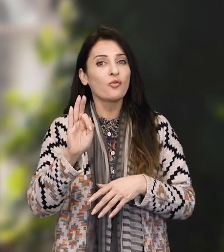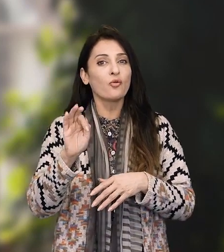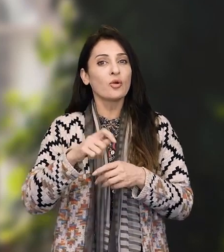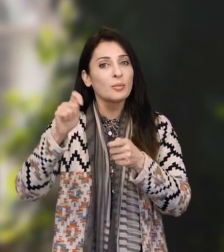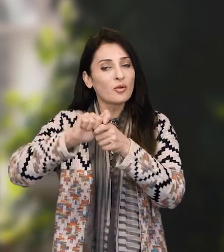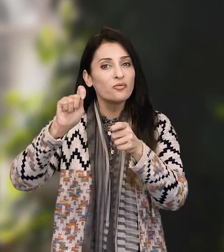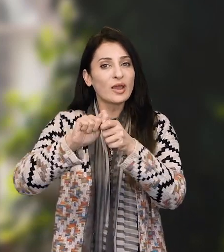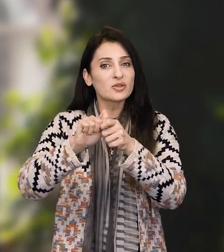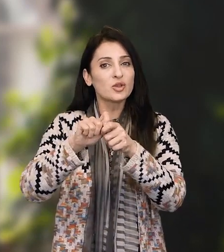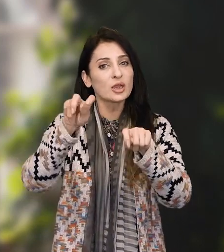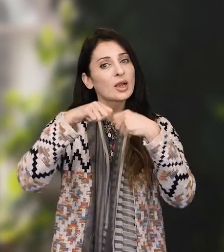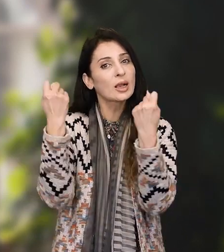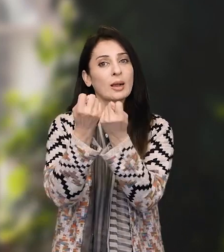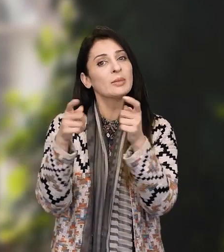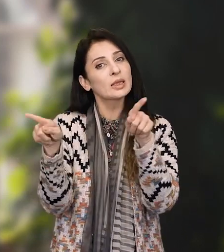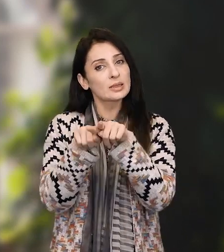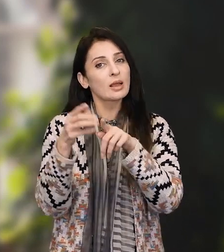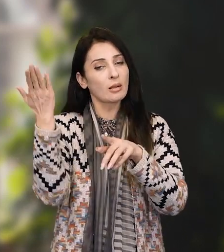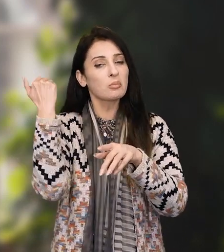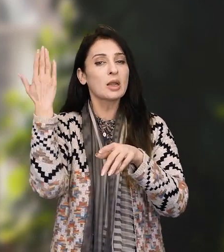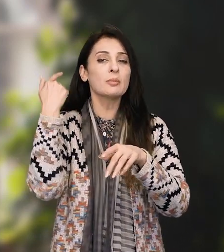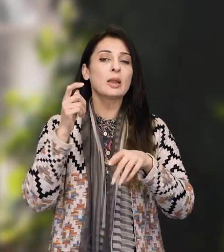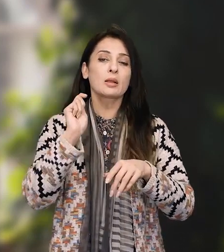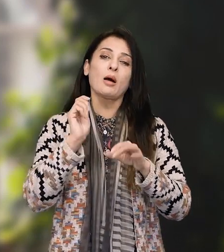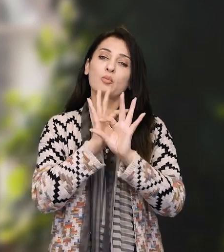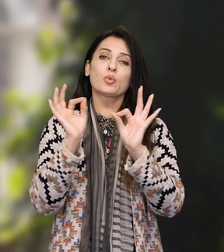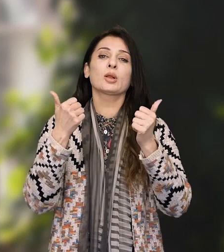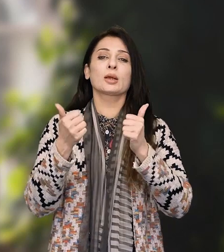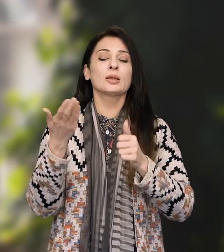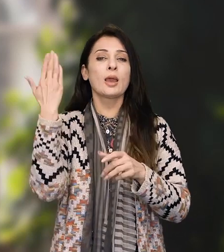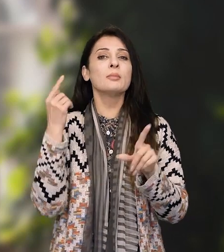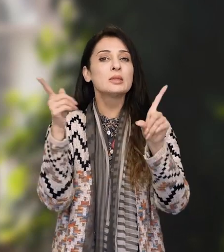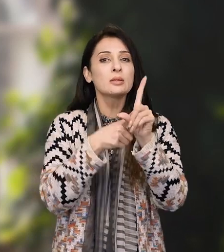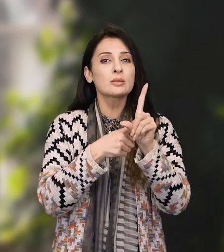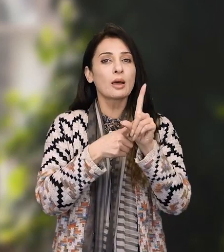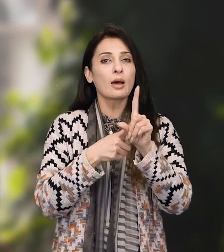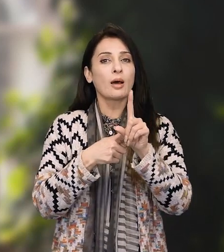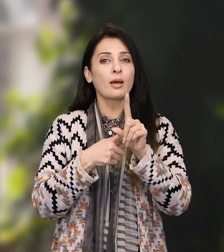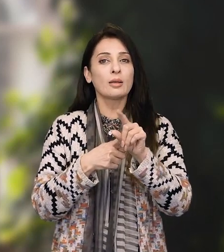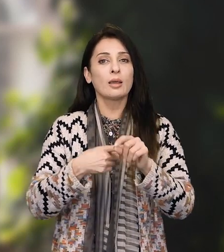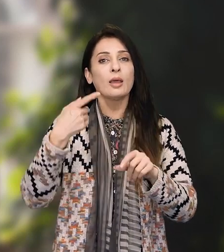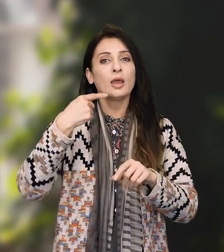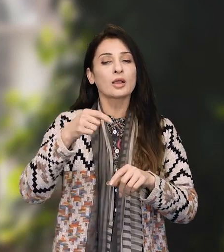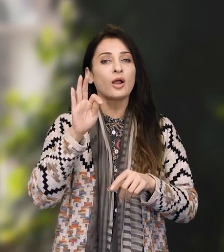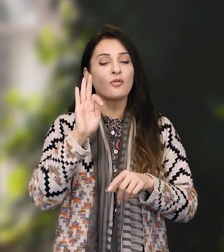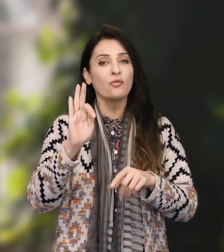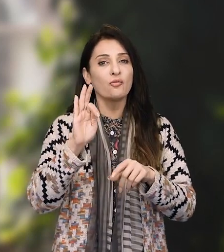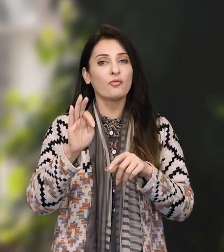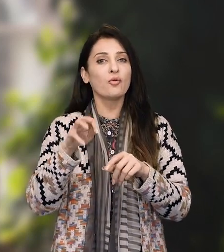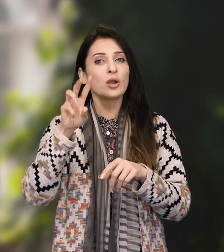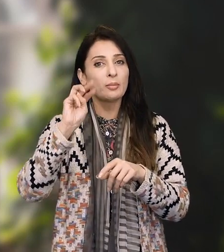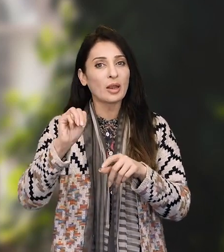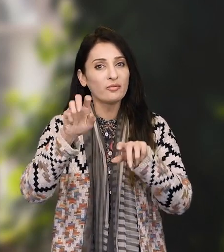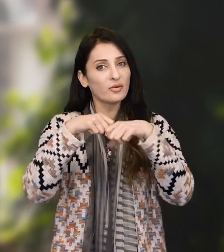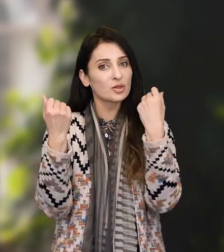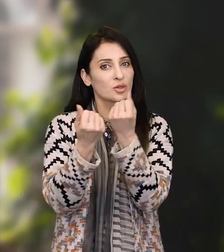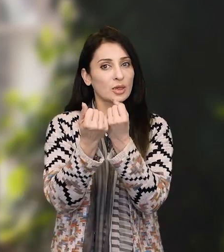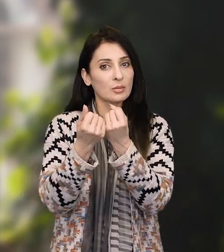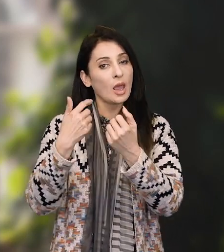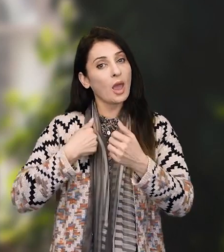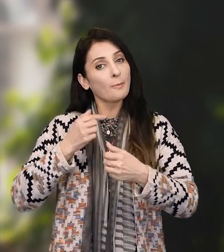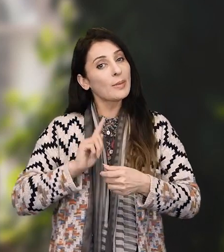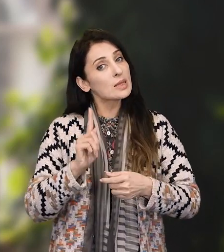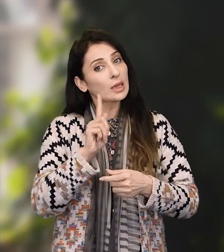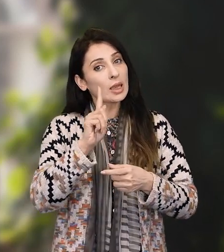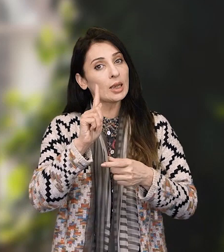food manufacturing for the past couple of years and I think last year in Gulf food manufacturing, we were